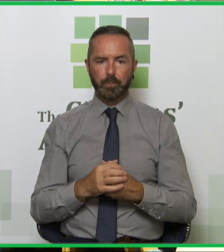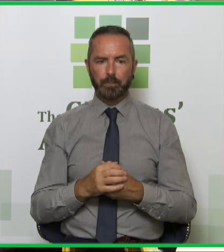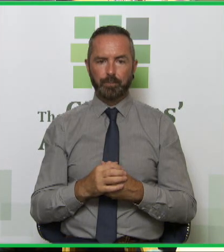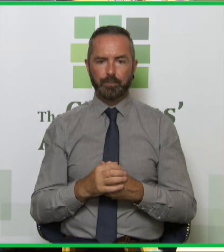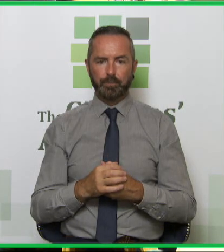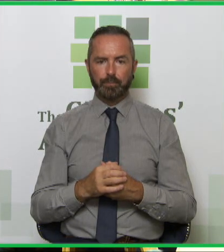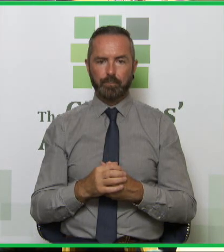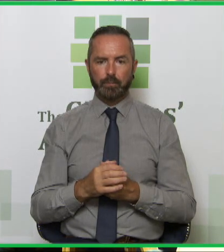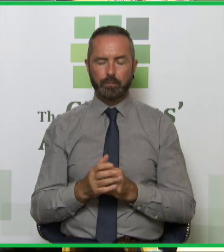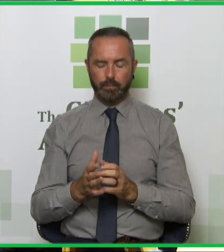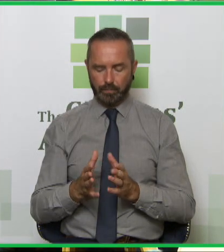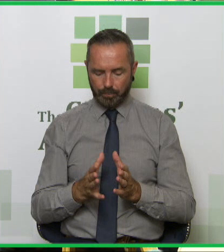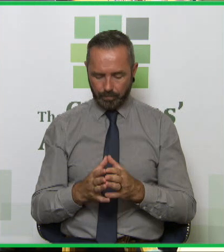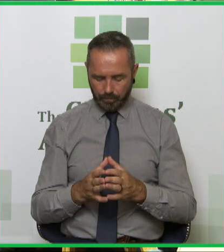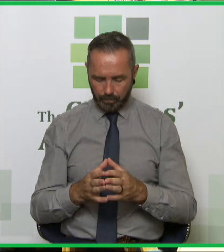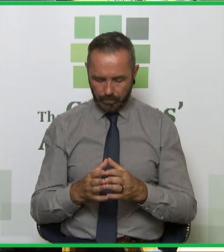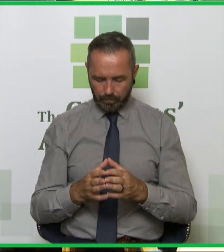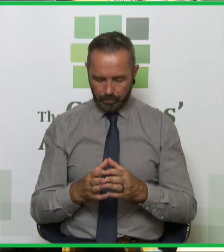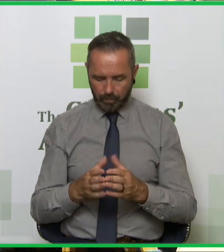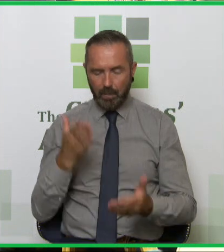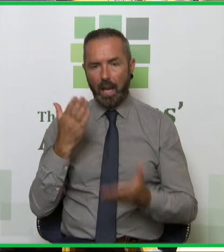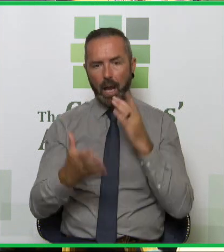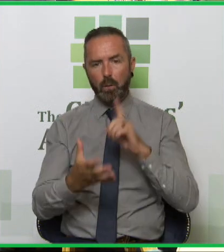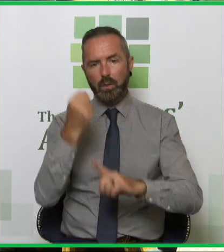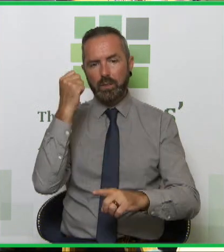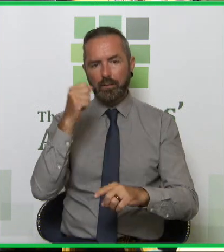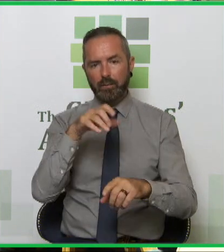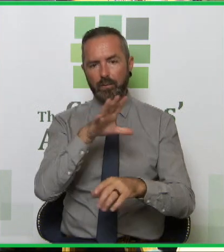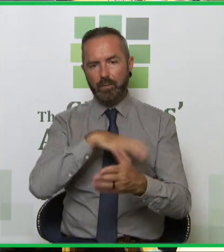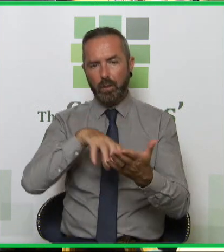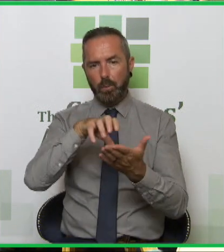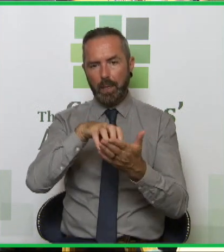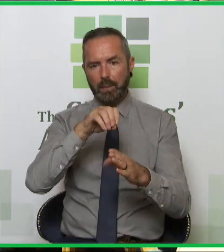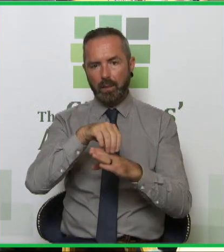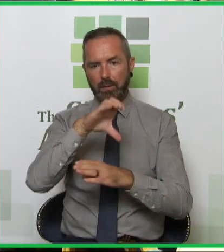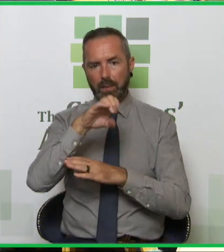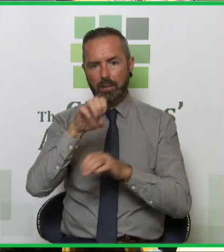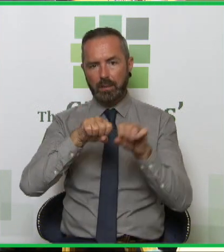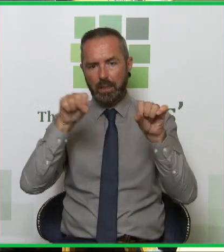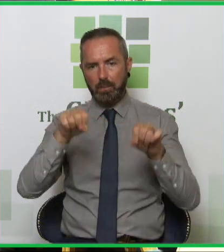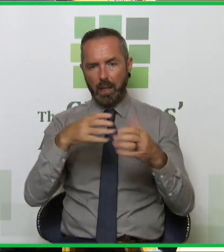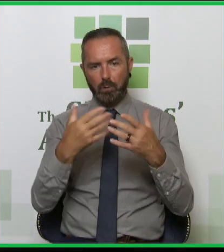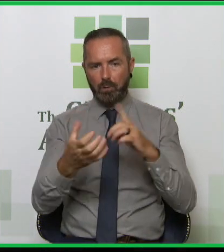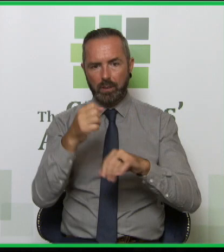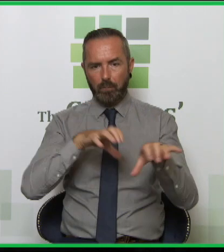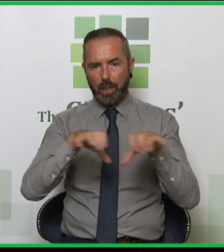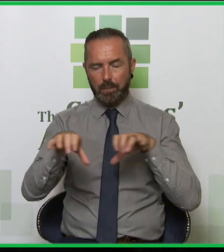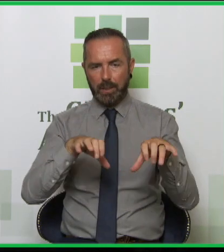In terms then of the qualifying conditions to access a CE scheme, again, there are